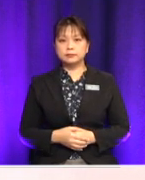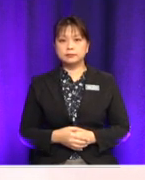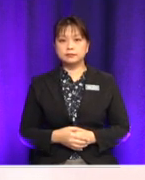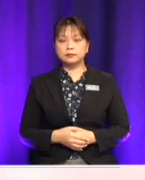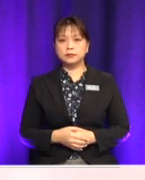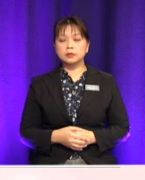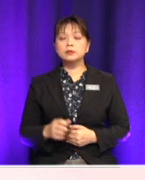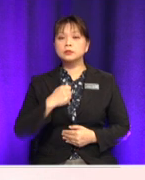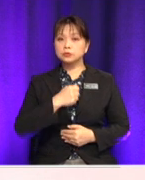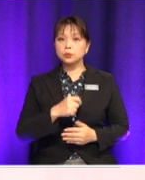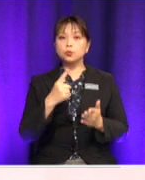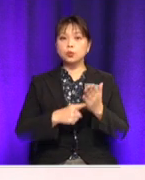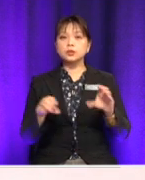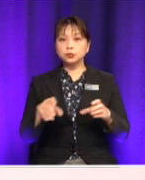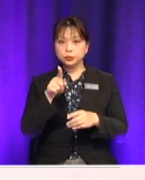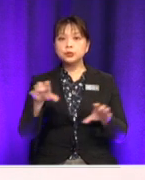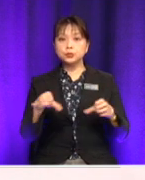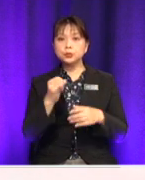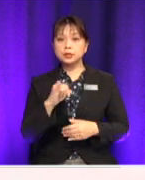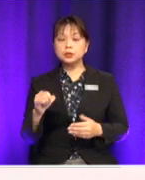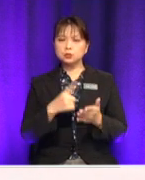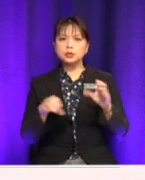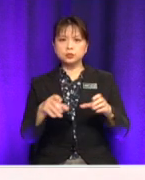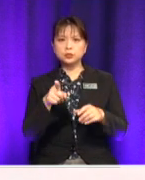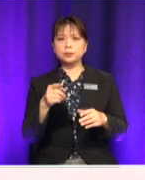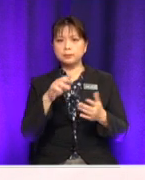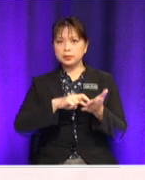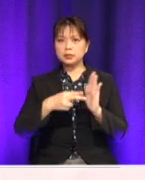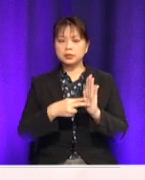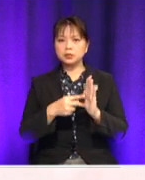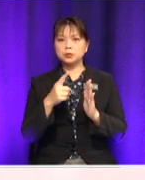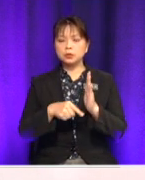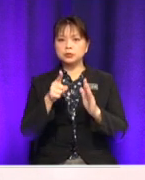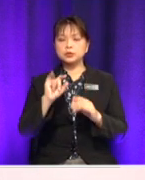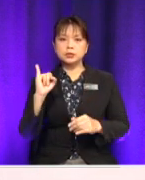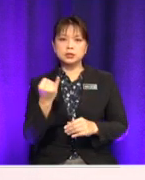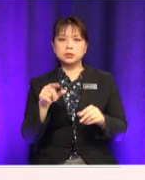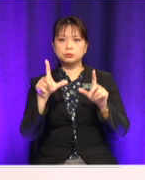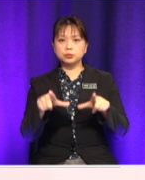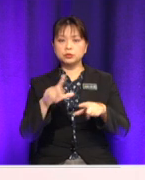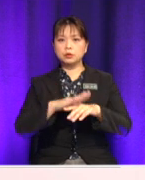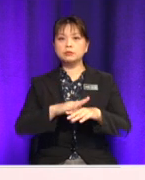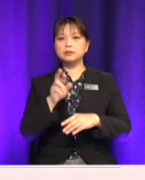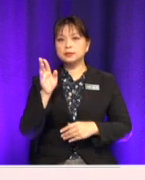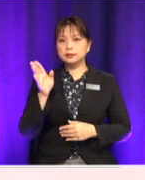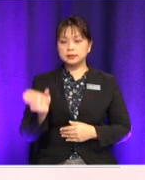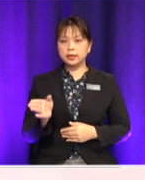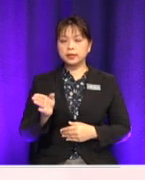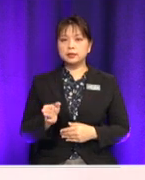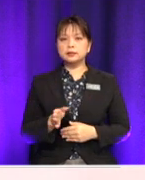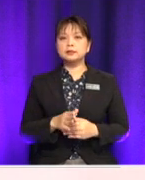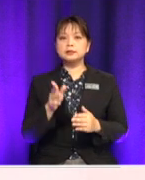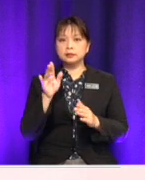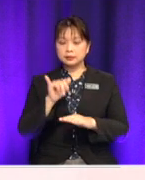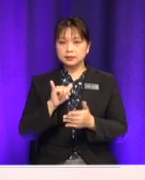Excuse me, what are you doing? What do you mean? What did you just put in that bin? My rubbish. That's the